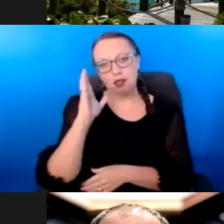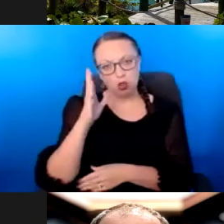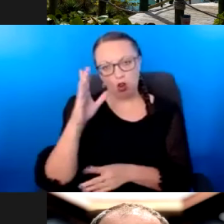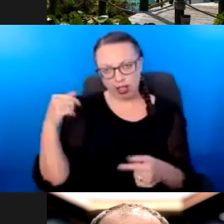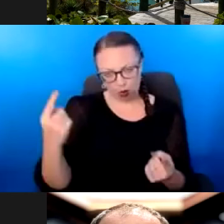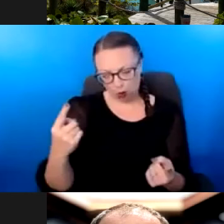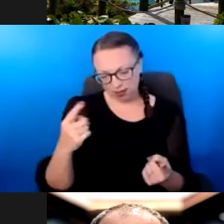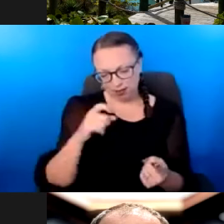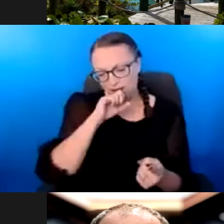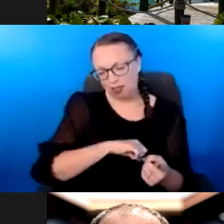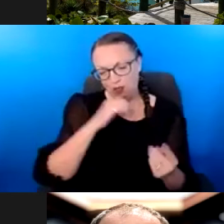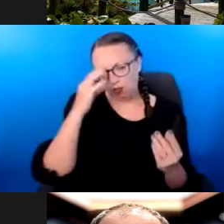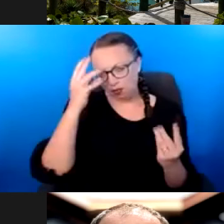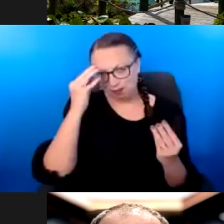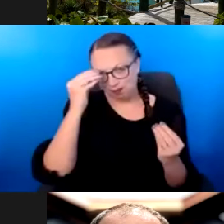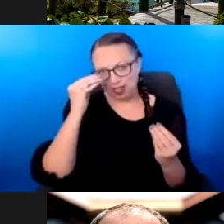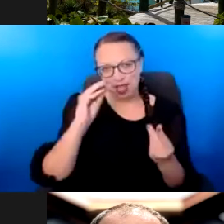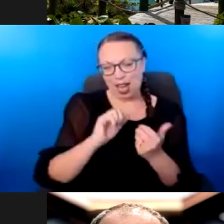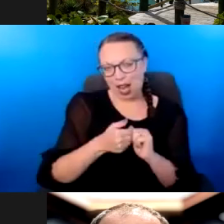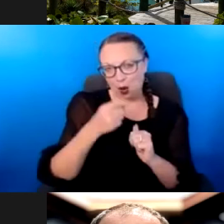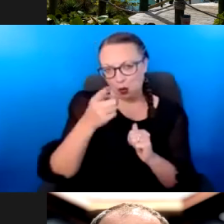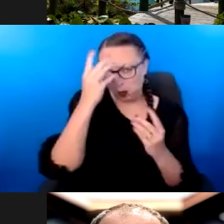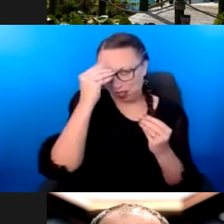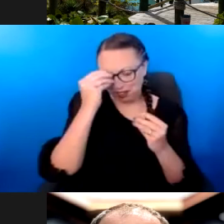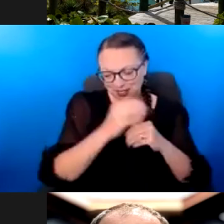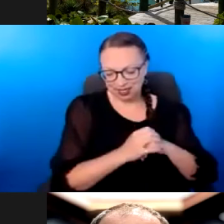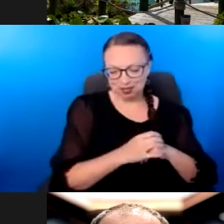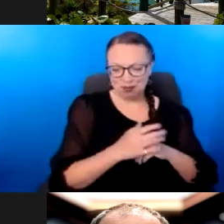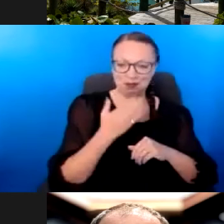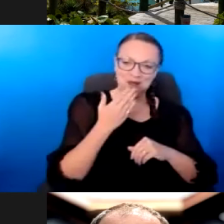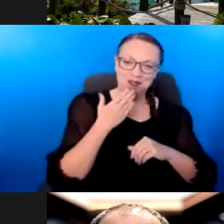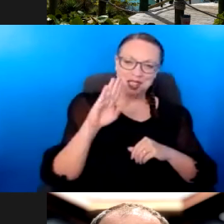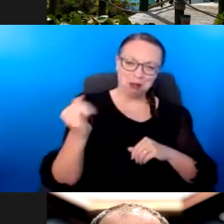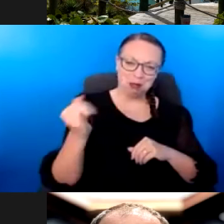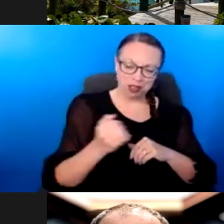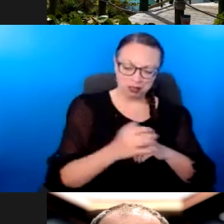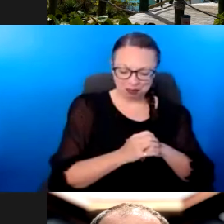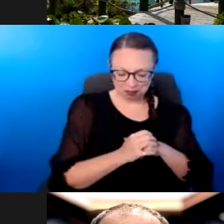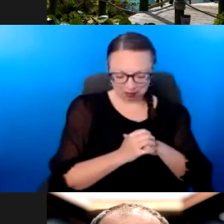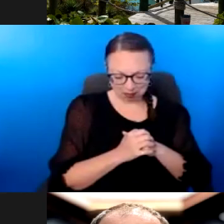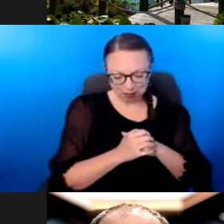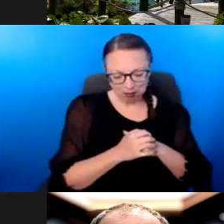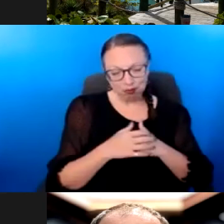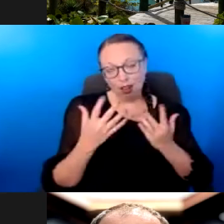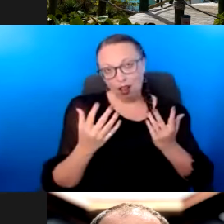think. Oh, thank you, BJ. So